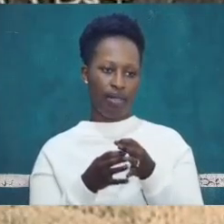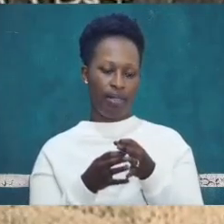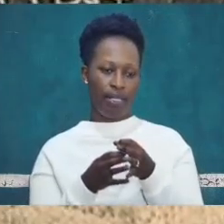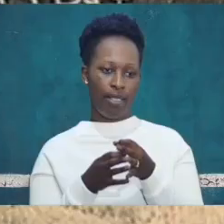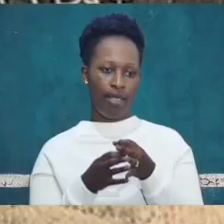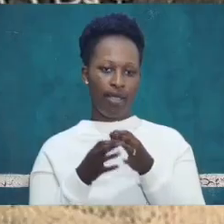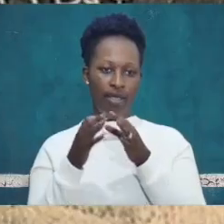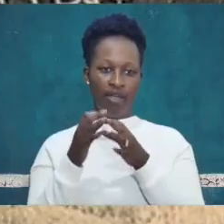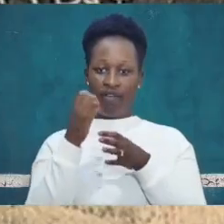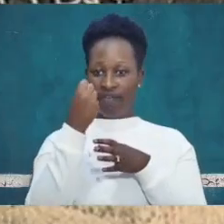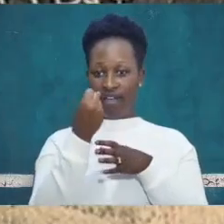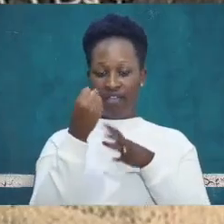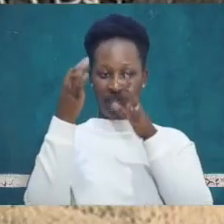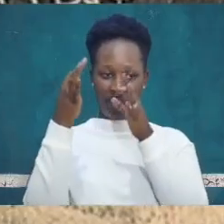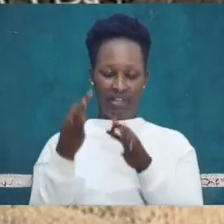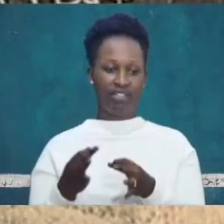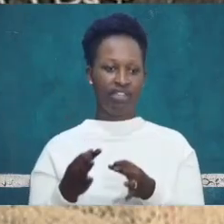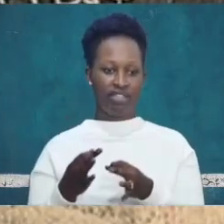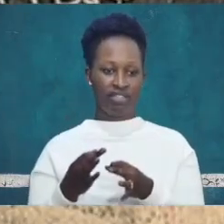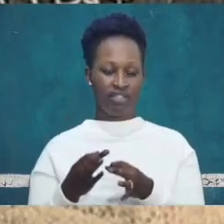want you to explain 5 factors